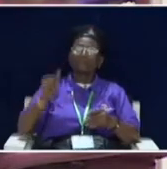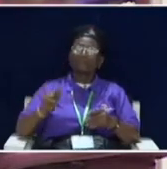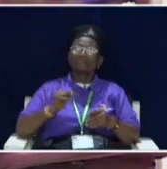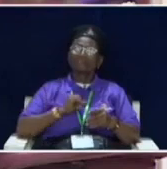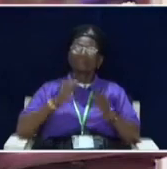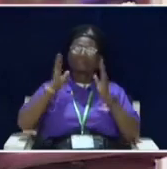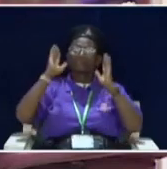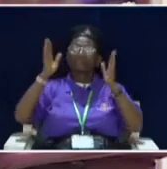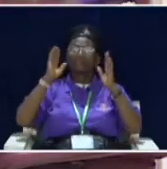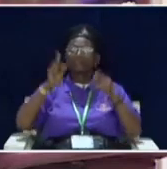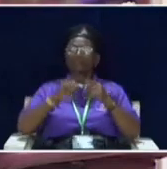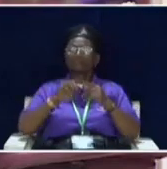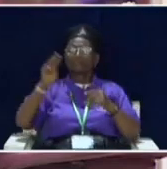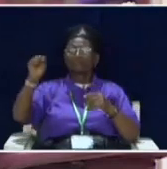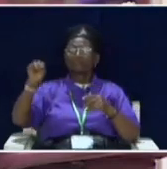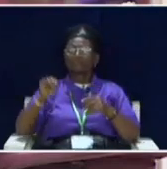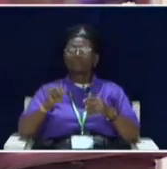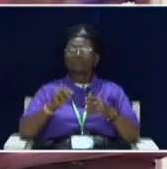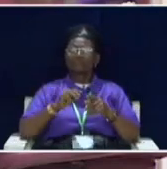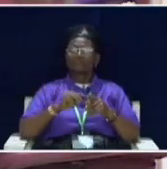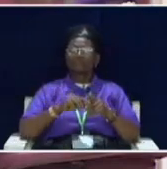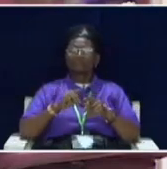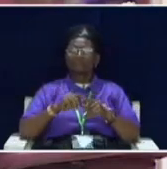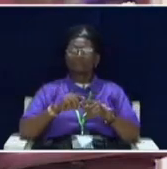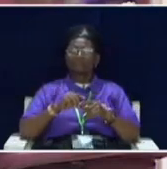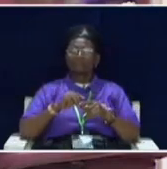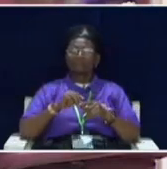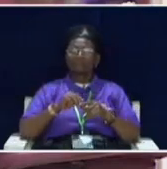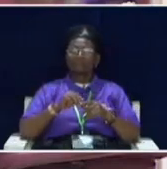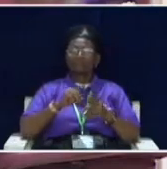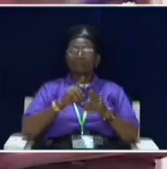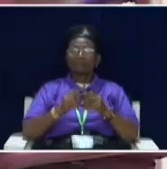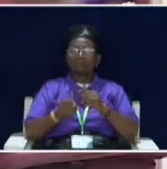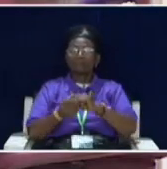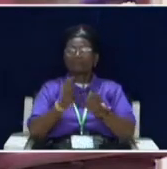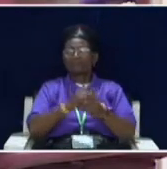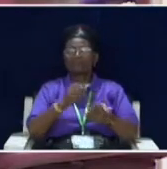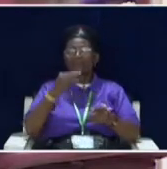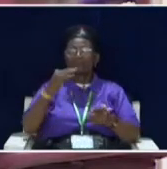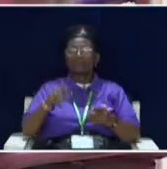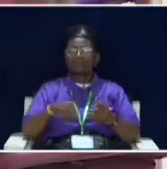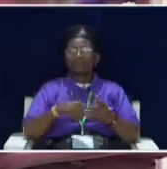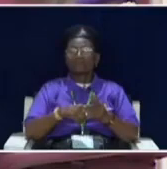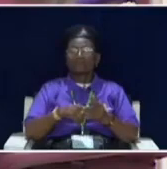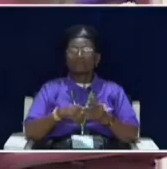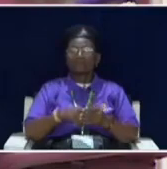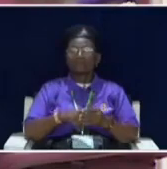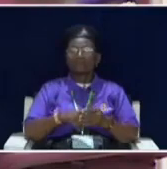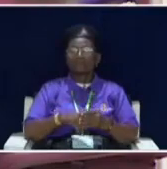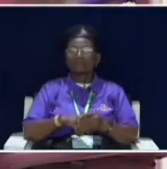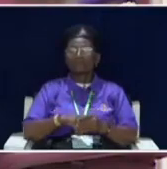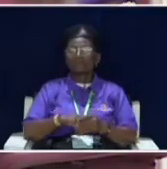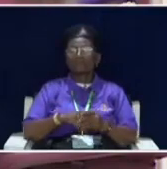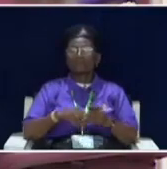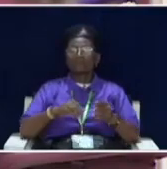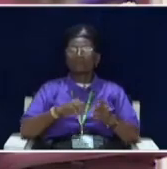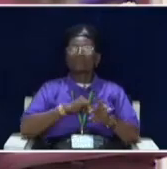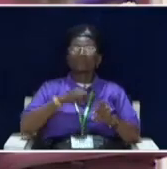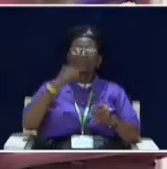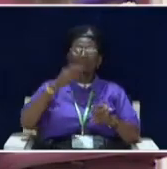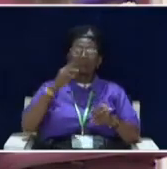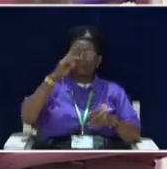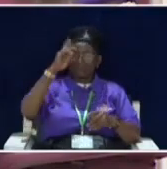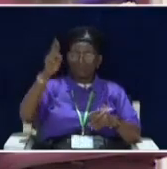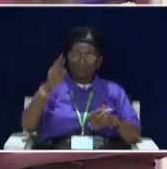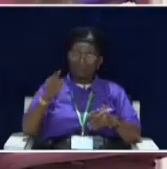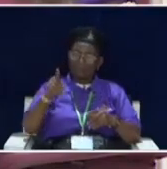kọ̀ọ̀kan. Then it was the turn of this woman. Lóbìnrin yìí wá ó kan obìnrin yìí. He says, "Sir, you don't remember me." Ẹ rántí mi,